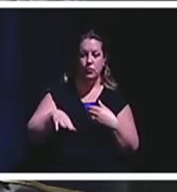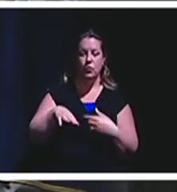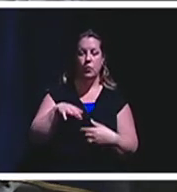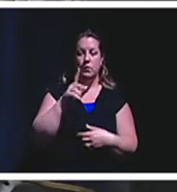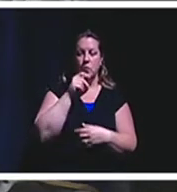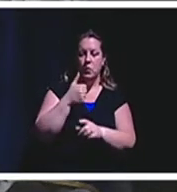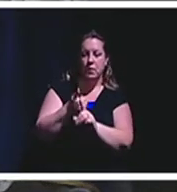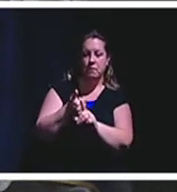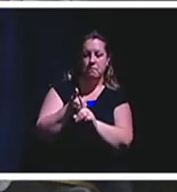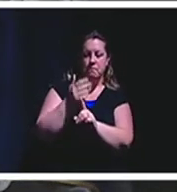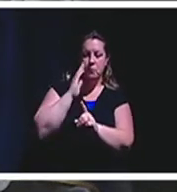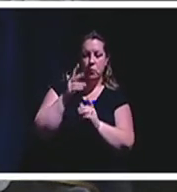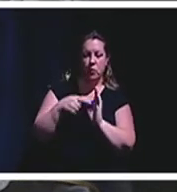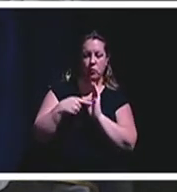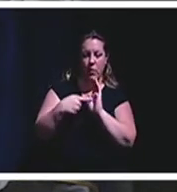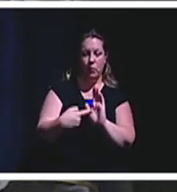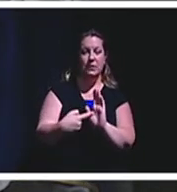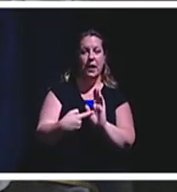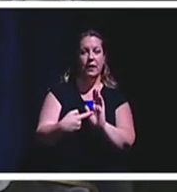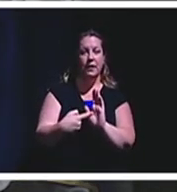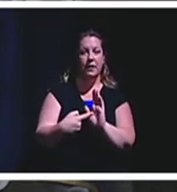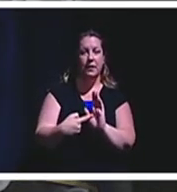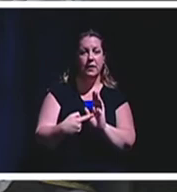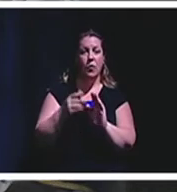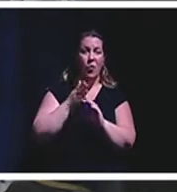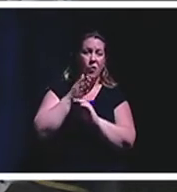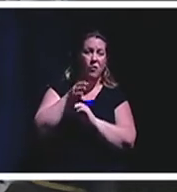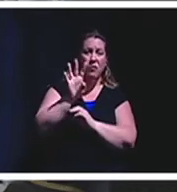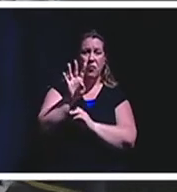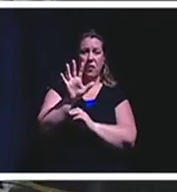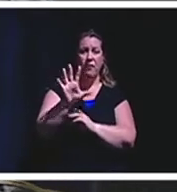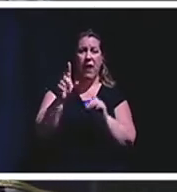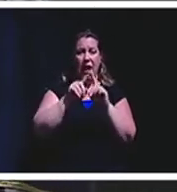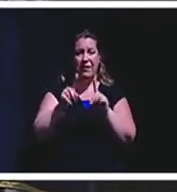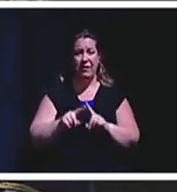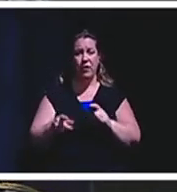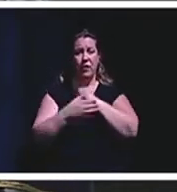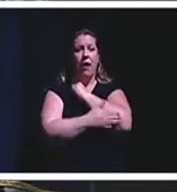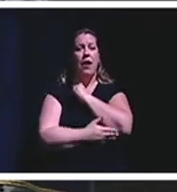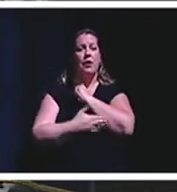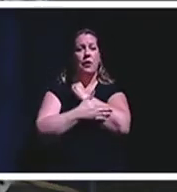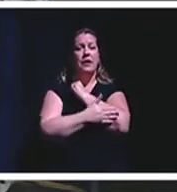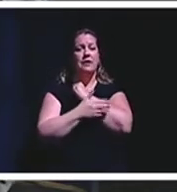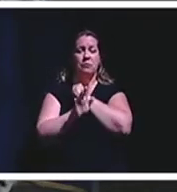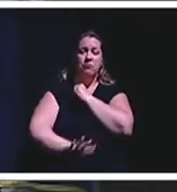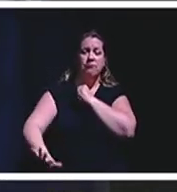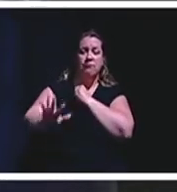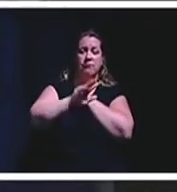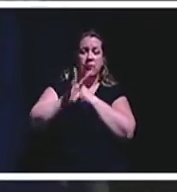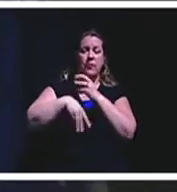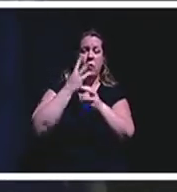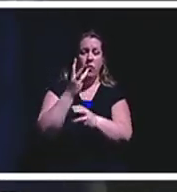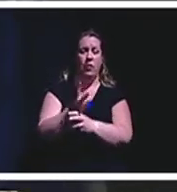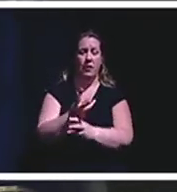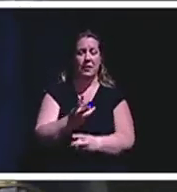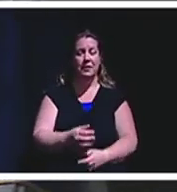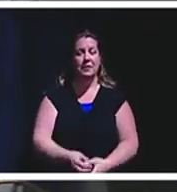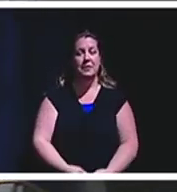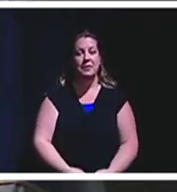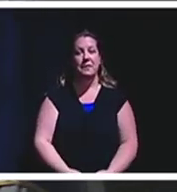are representative of more than 45 nations around the globe.